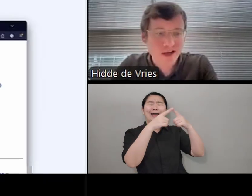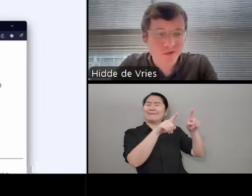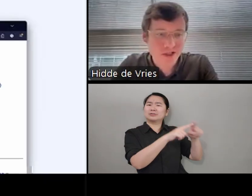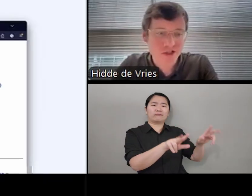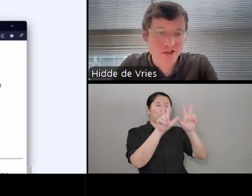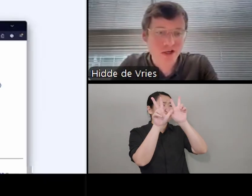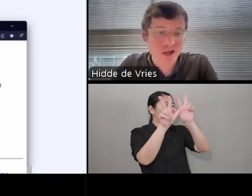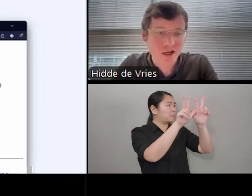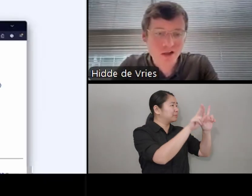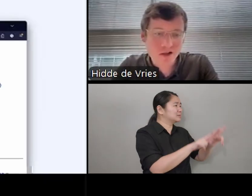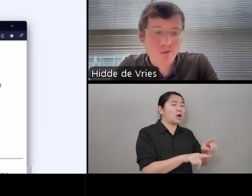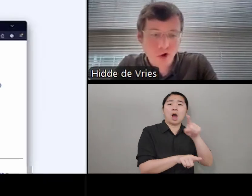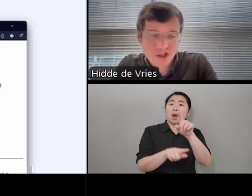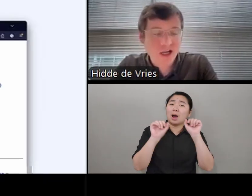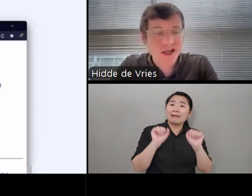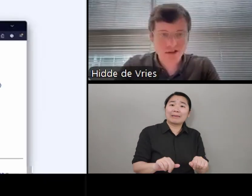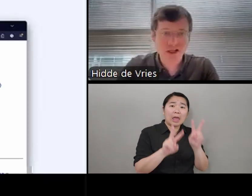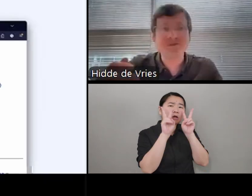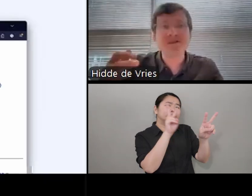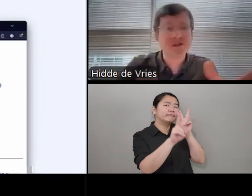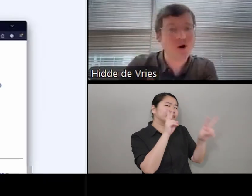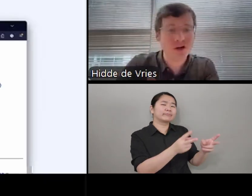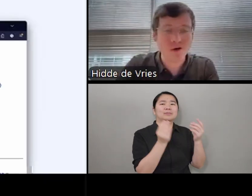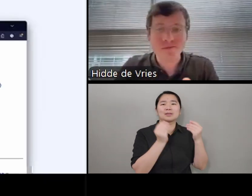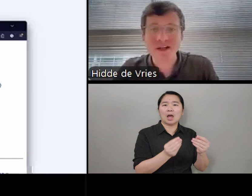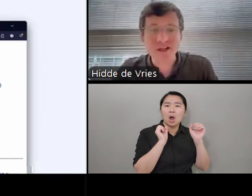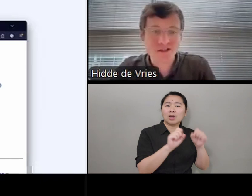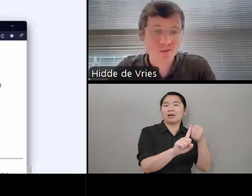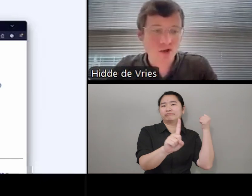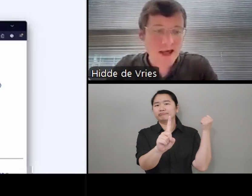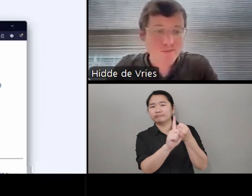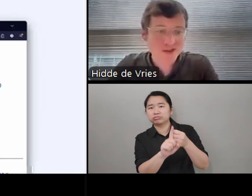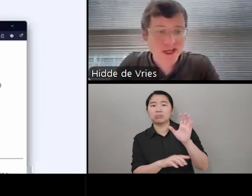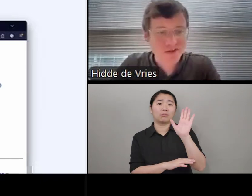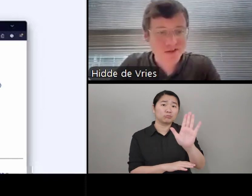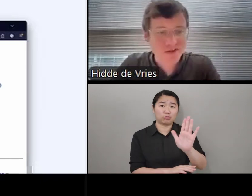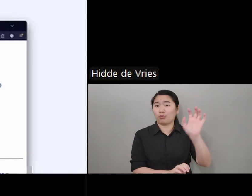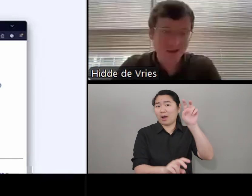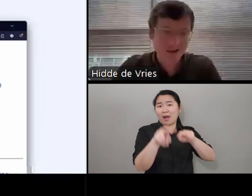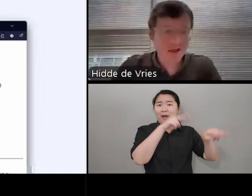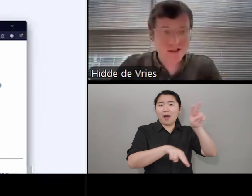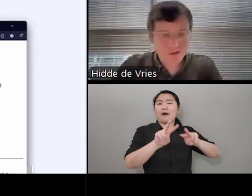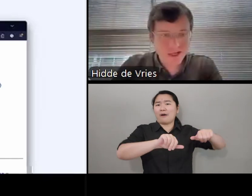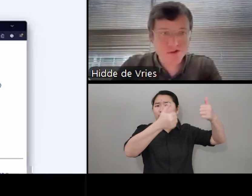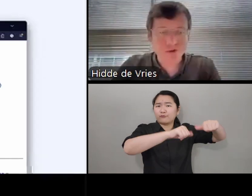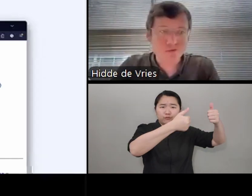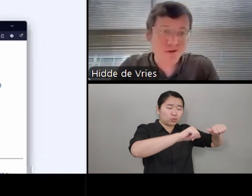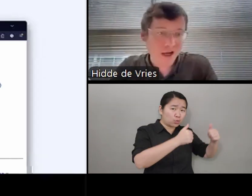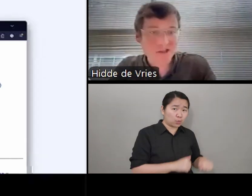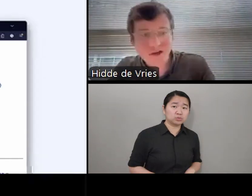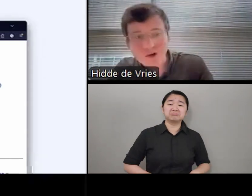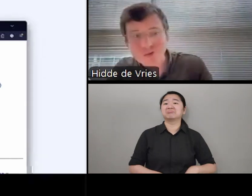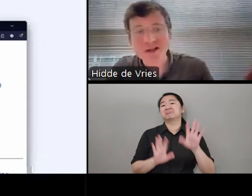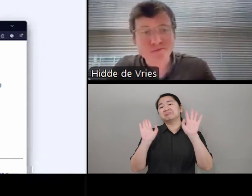an evaluation works like. Because like if it's a smaller one, you might need a smaller sample set and things like that. So we'll let you